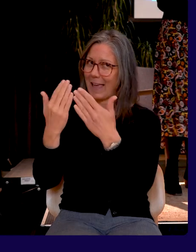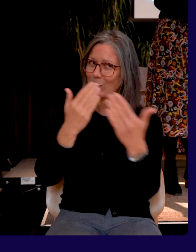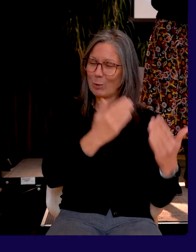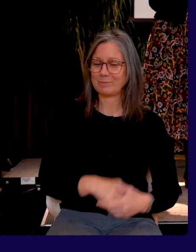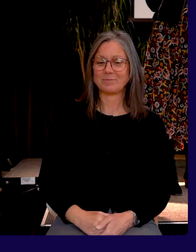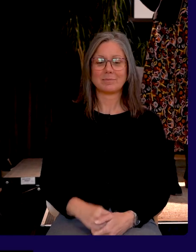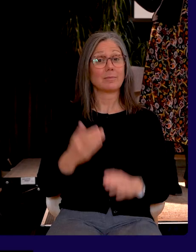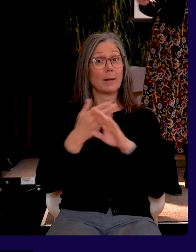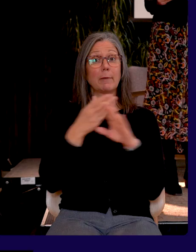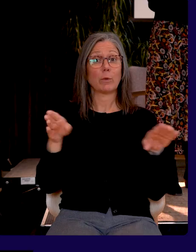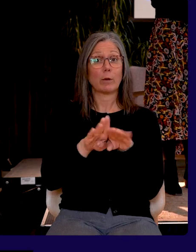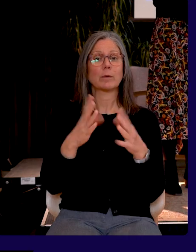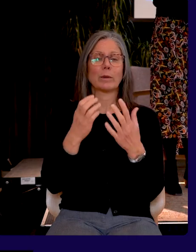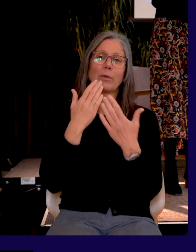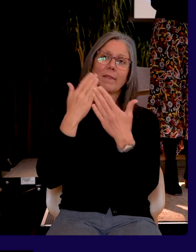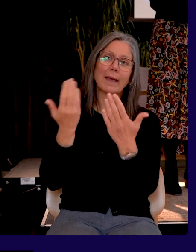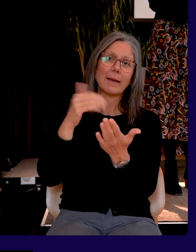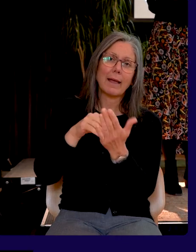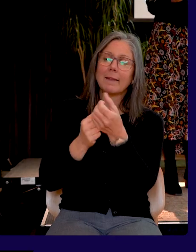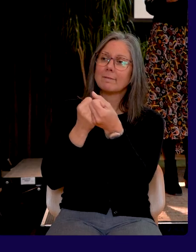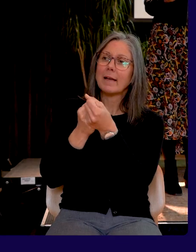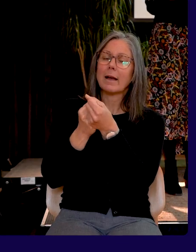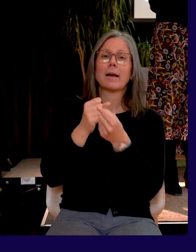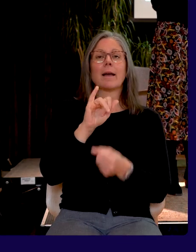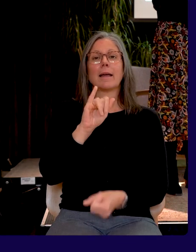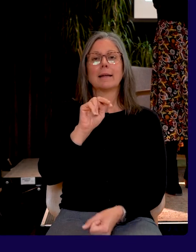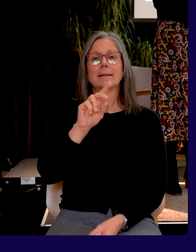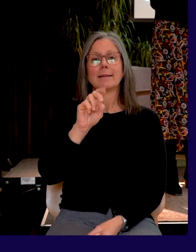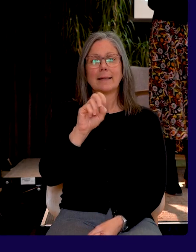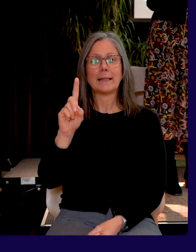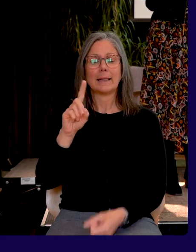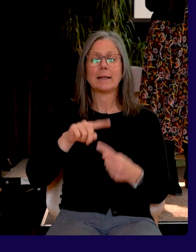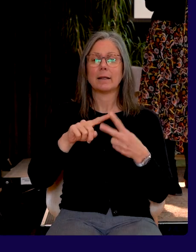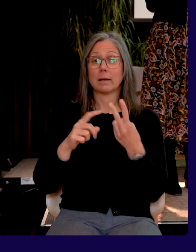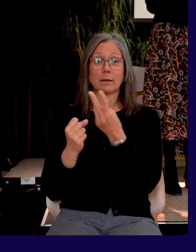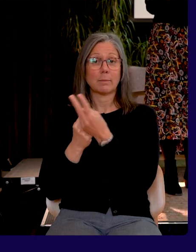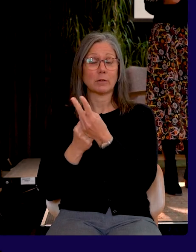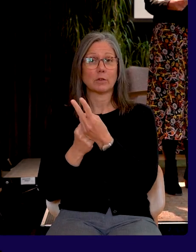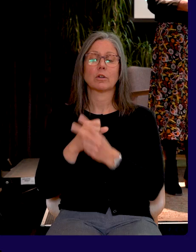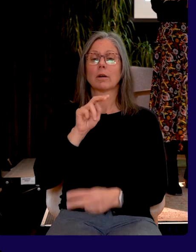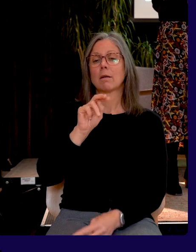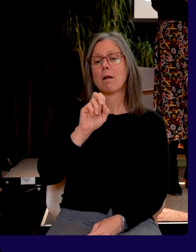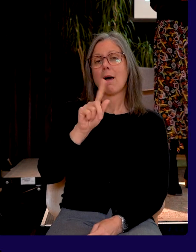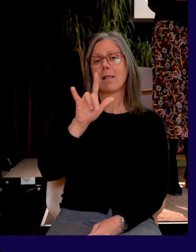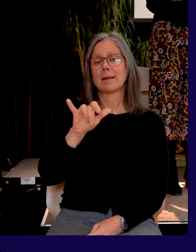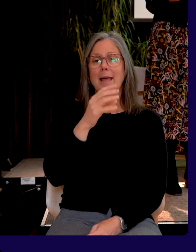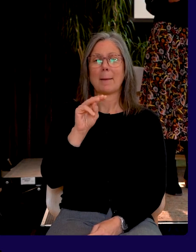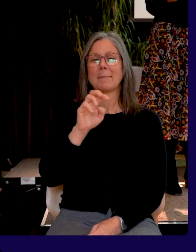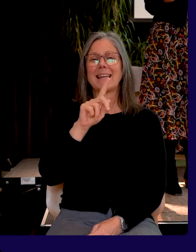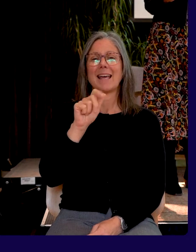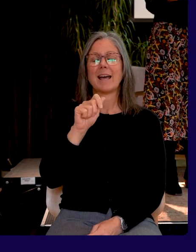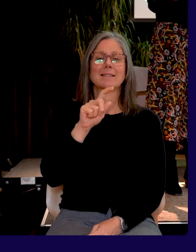And before we close, we just like to thank again our founding sponsor, Indeed, our supporting sponsor, Notley, and our media partner, the